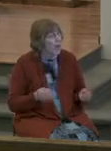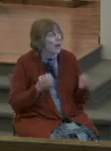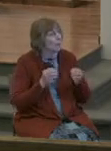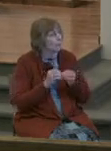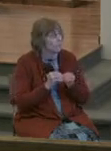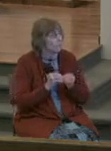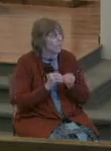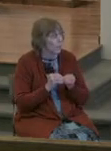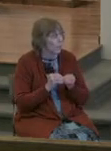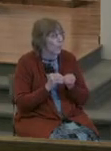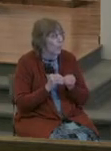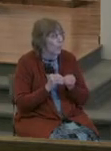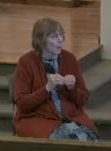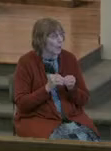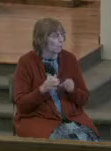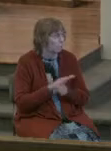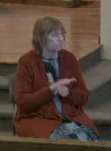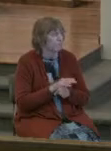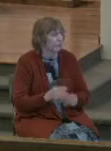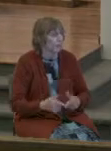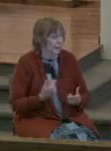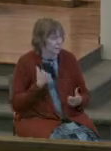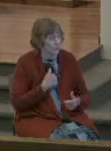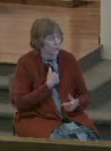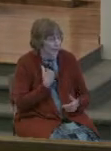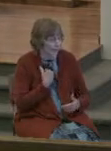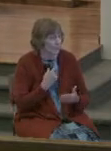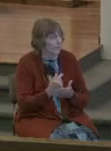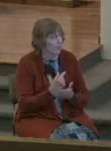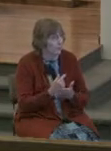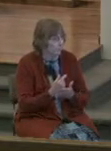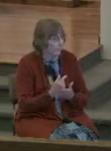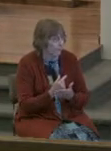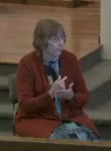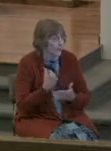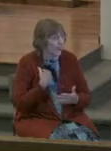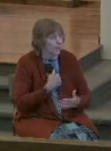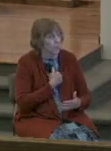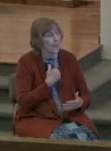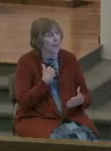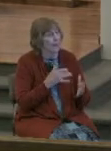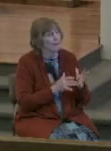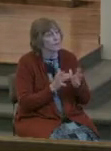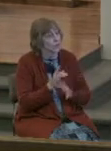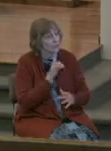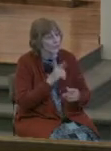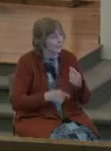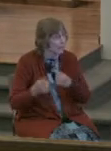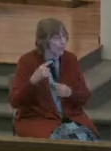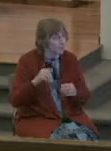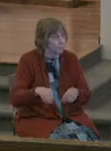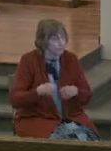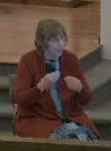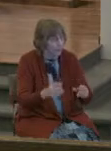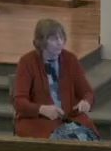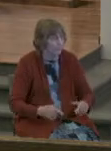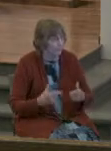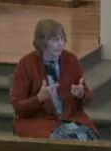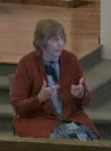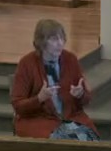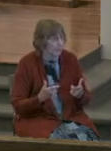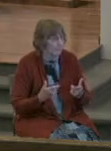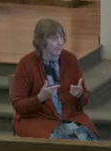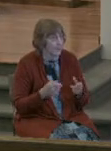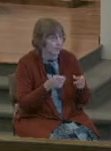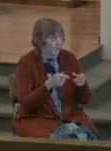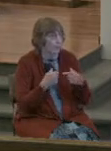have it more abundantly. We have the gospel. We have that Jesus has come to give life. And